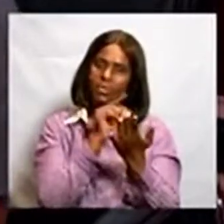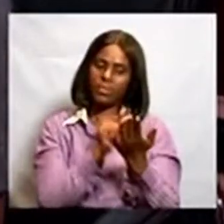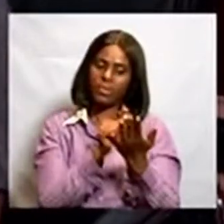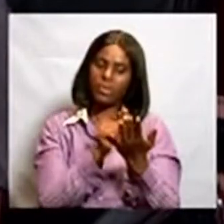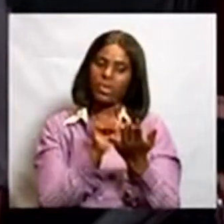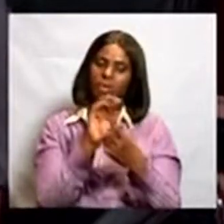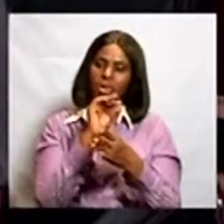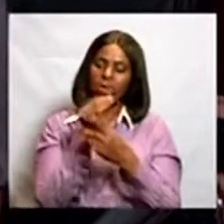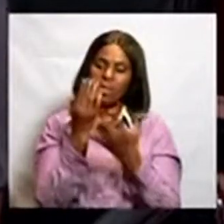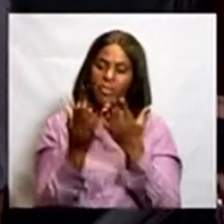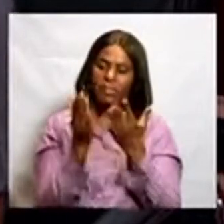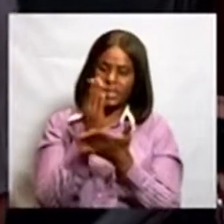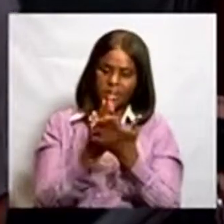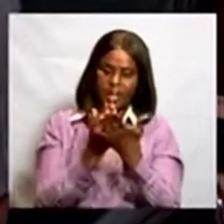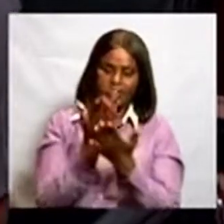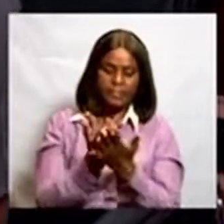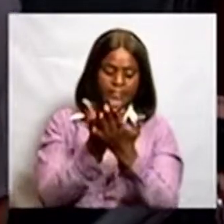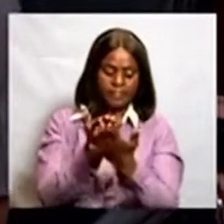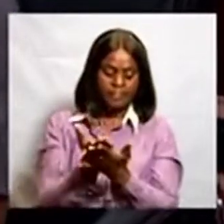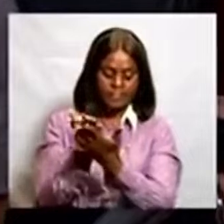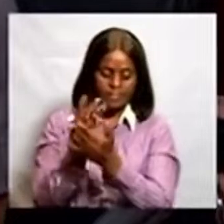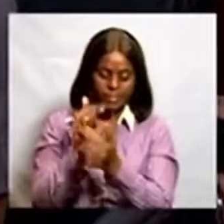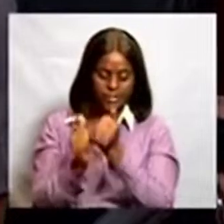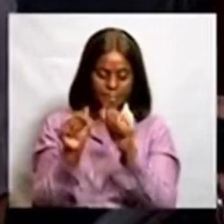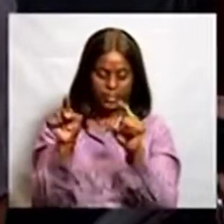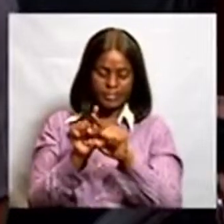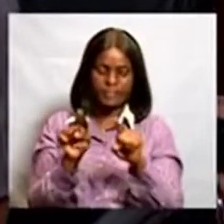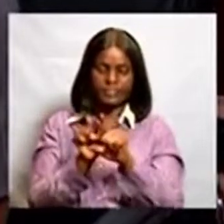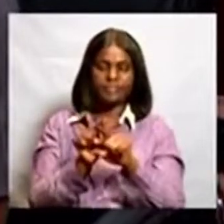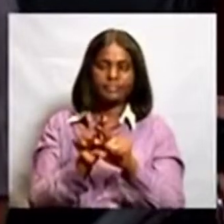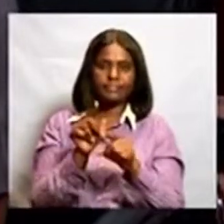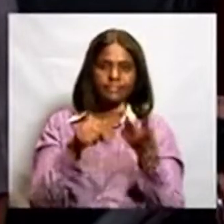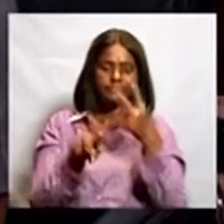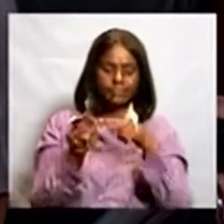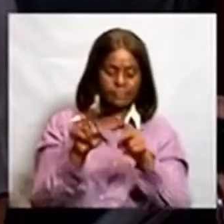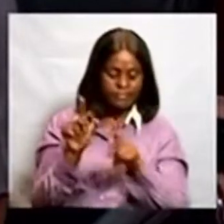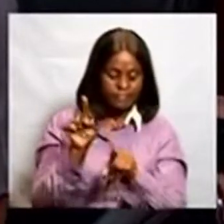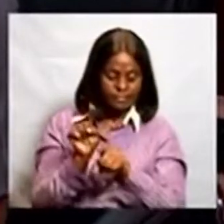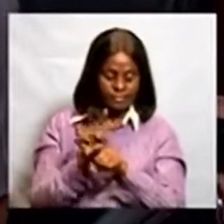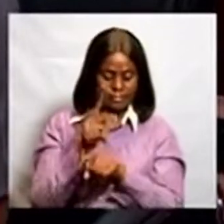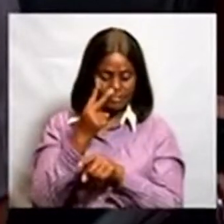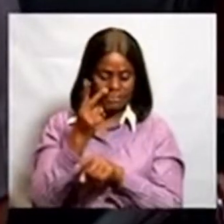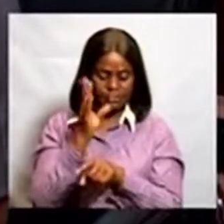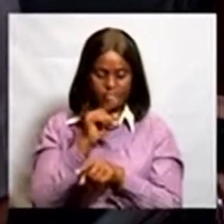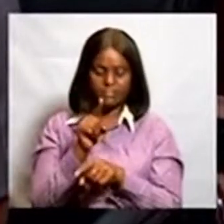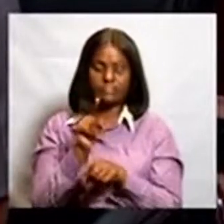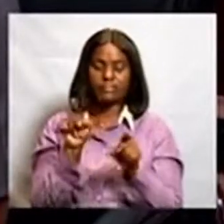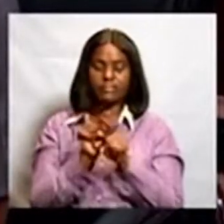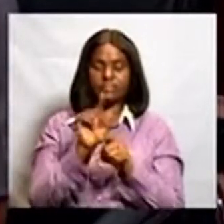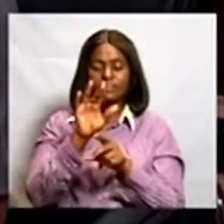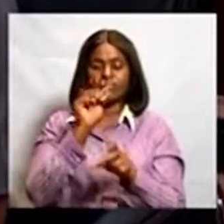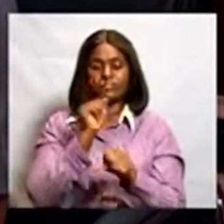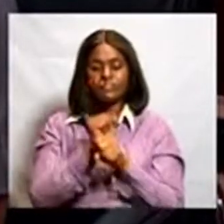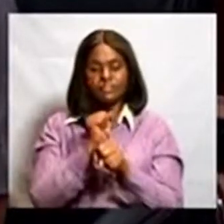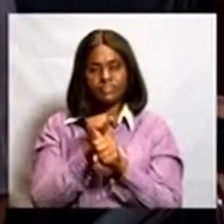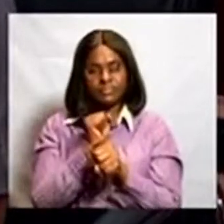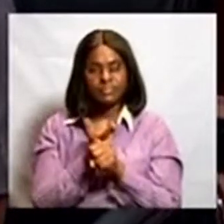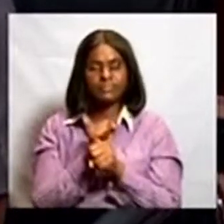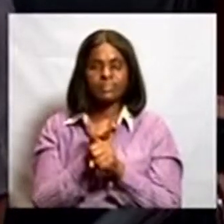or maybe some recommendations because of the same duplications, looking at the roles,